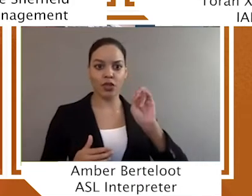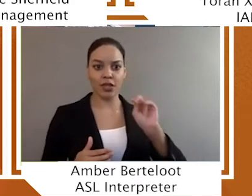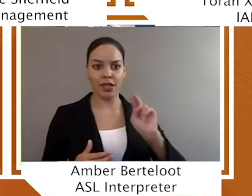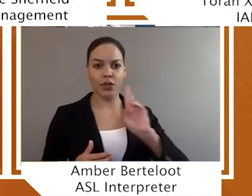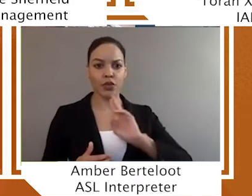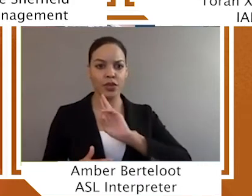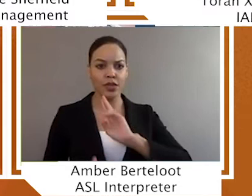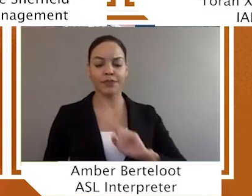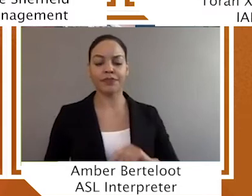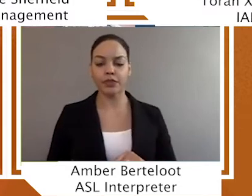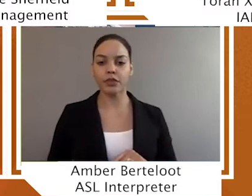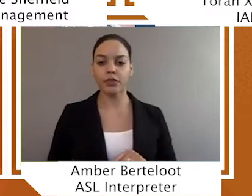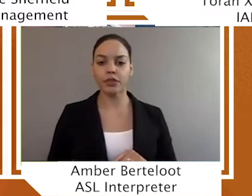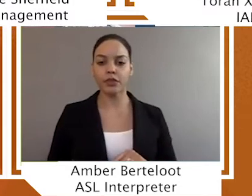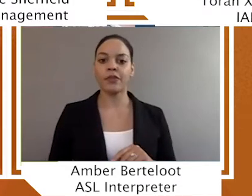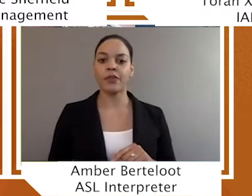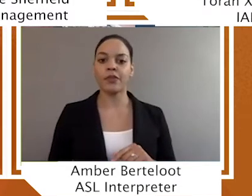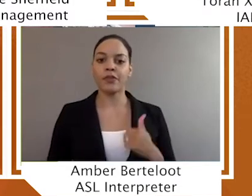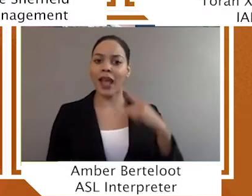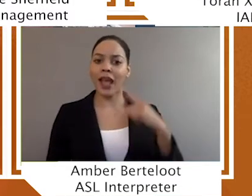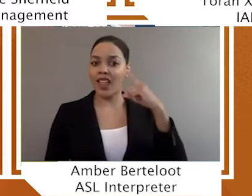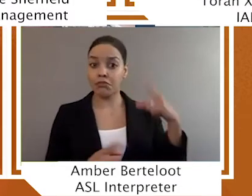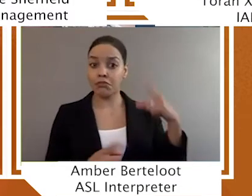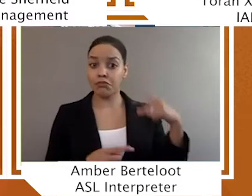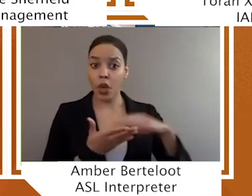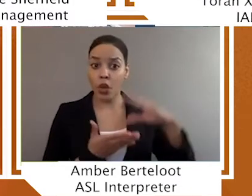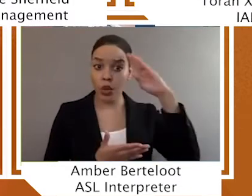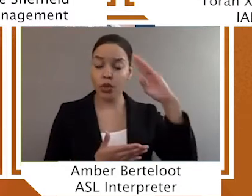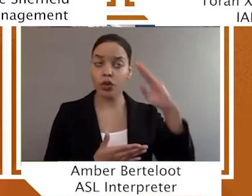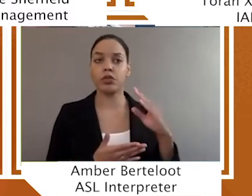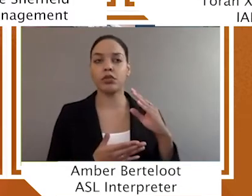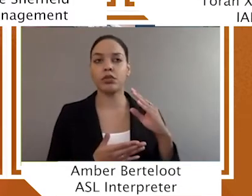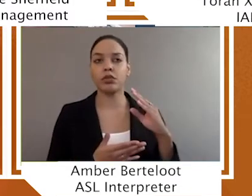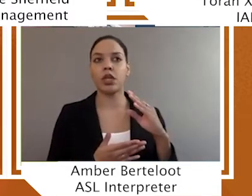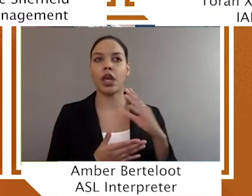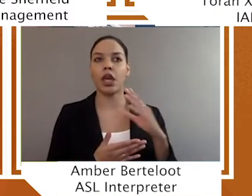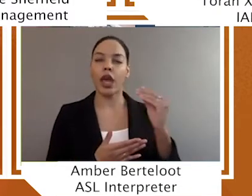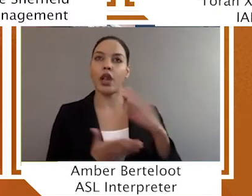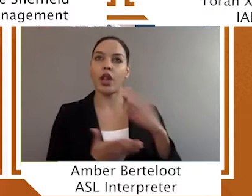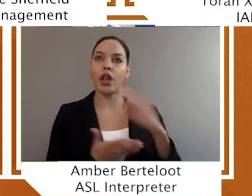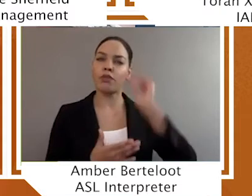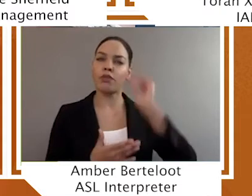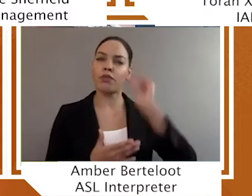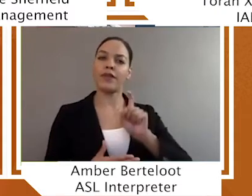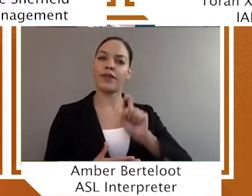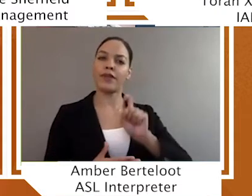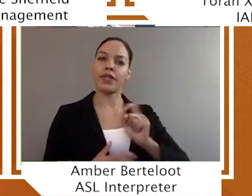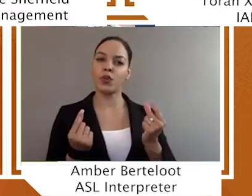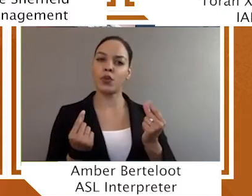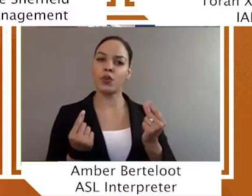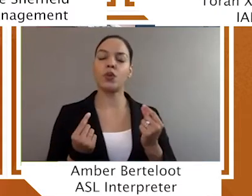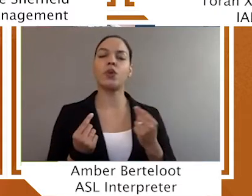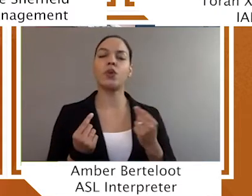But I think that what I've learned and what I've needed to do as an individual is to go pretty deep with